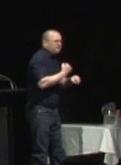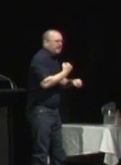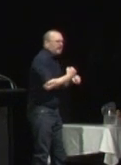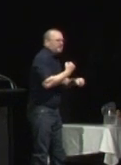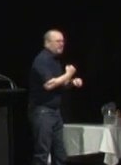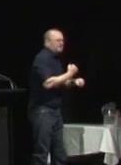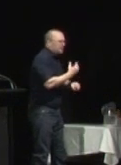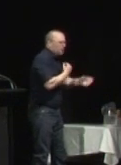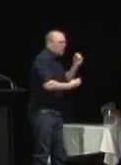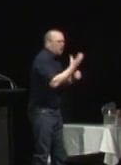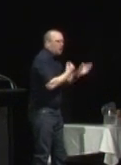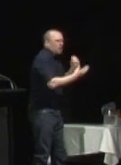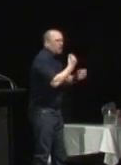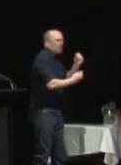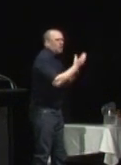learning by doing.